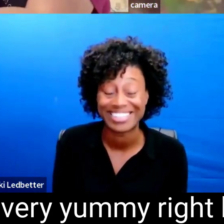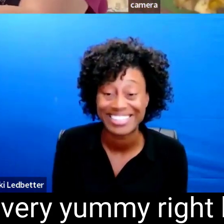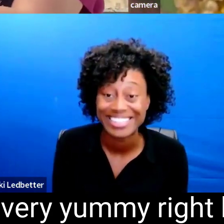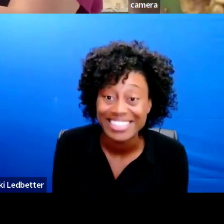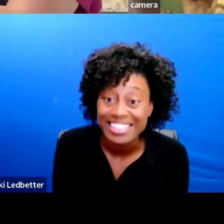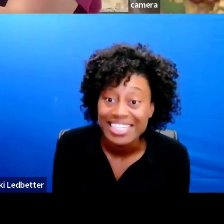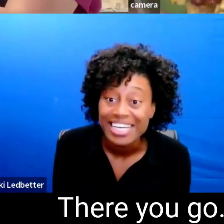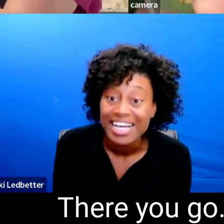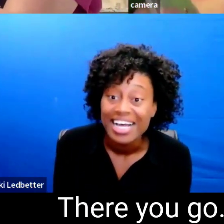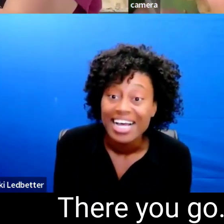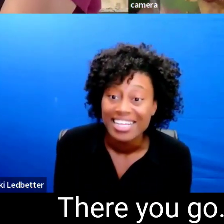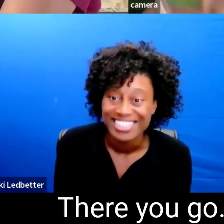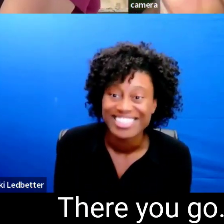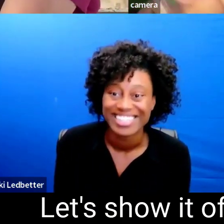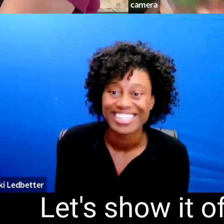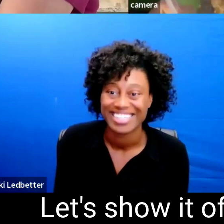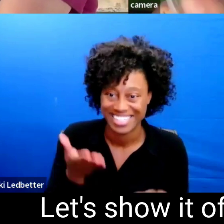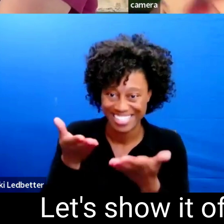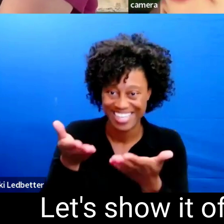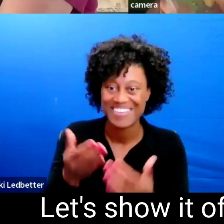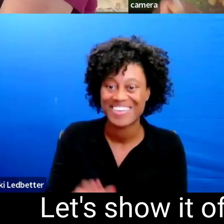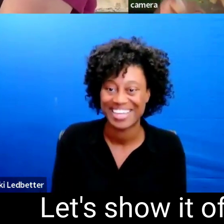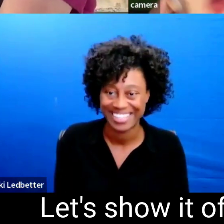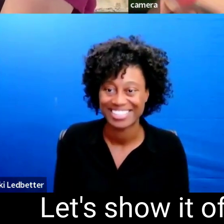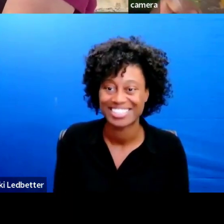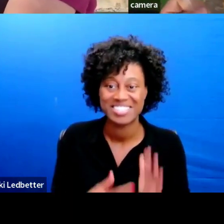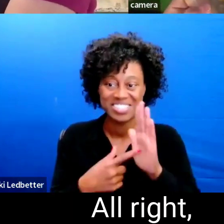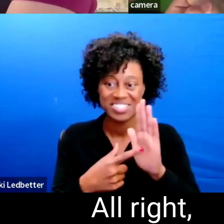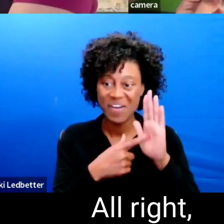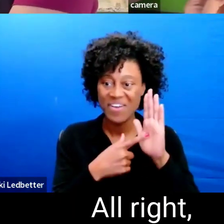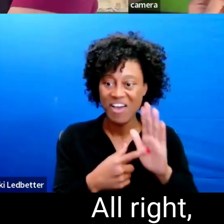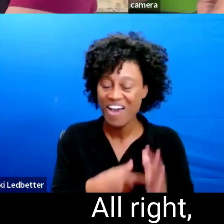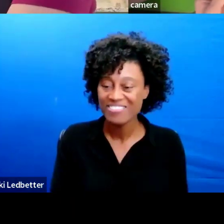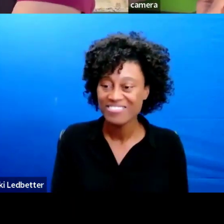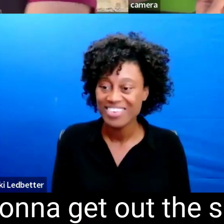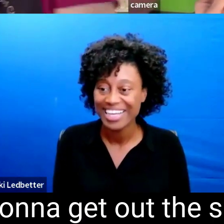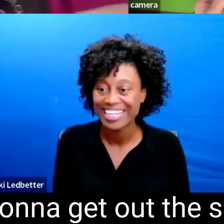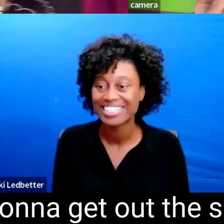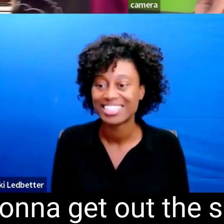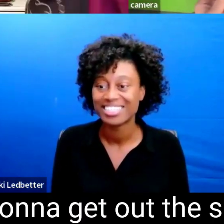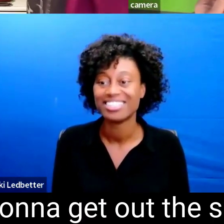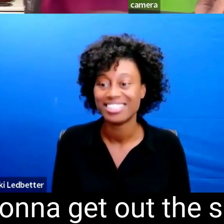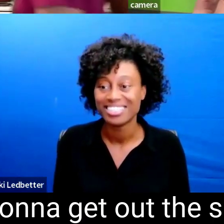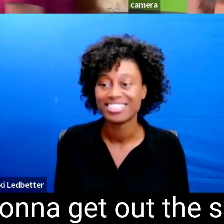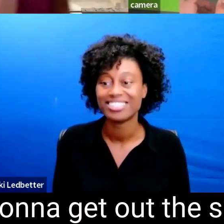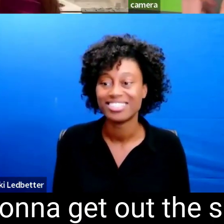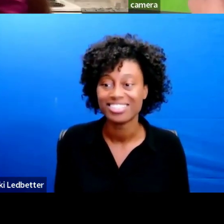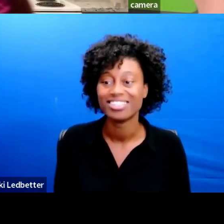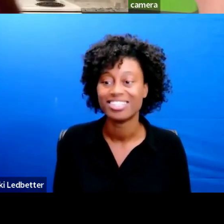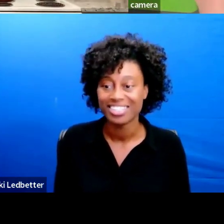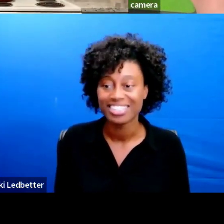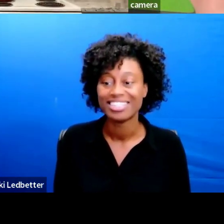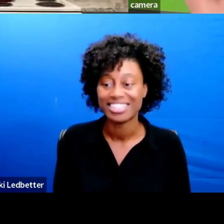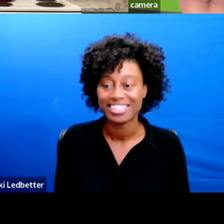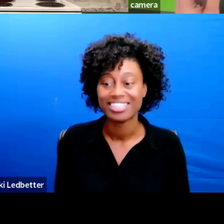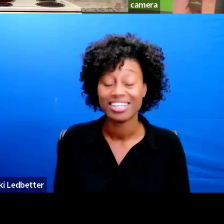Right here. There you go. Let's show it off. All right. I'm going to get out the small dish.